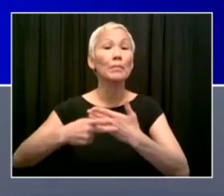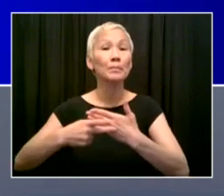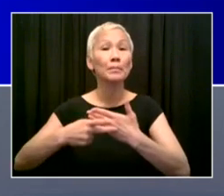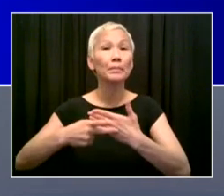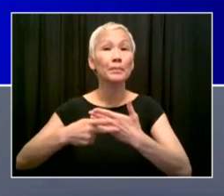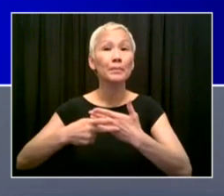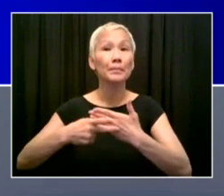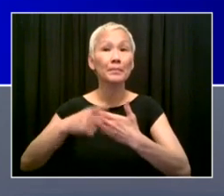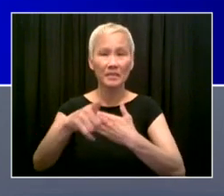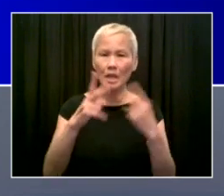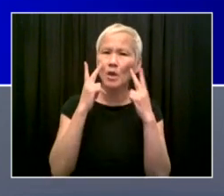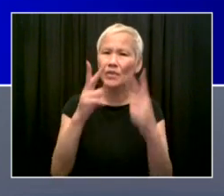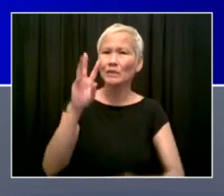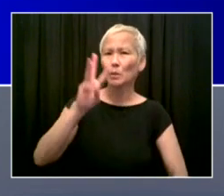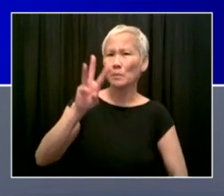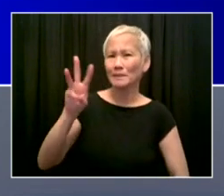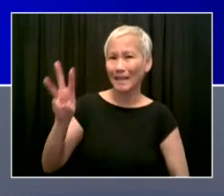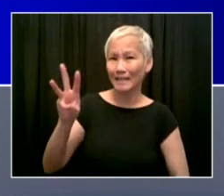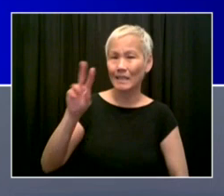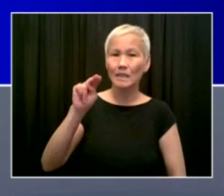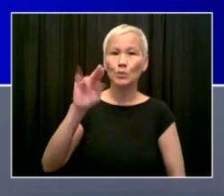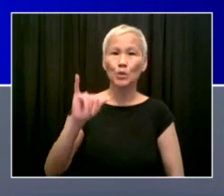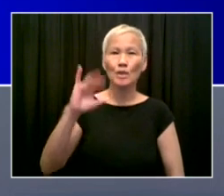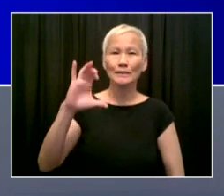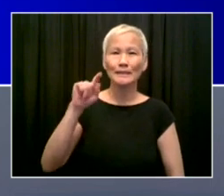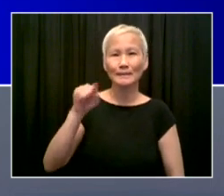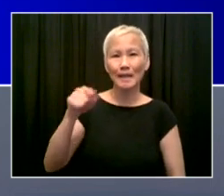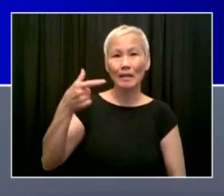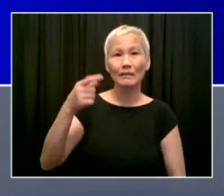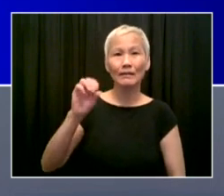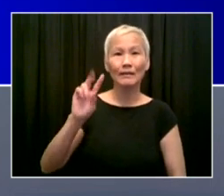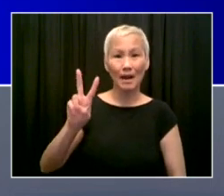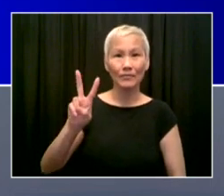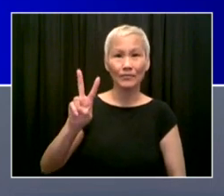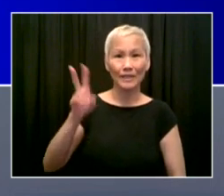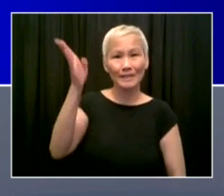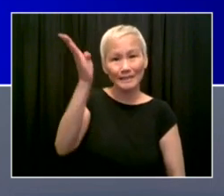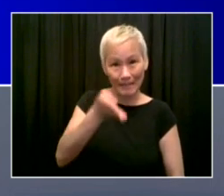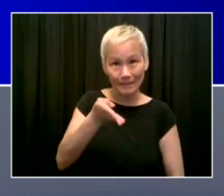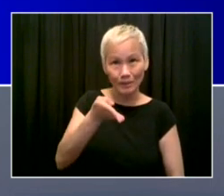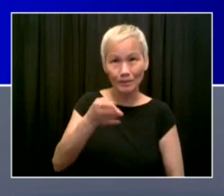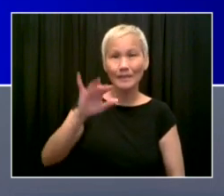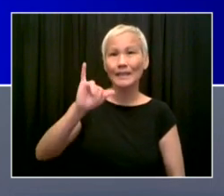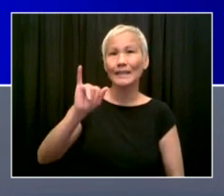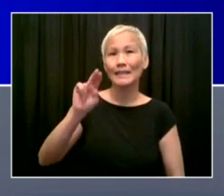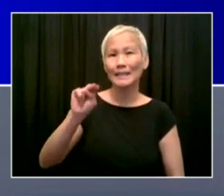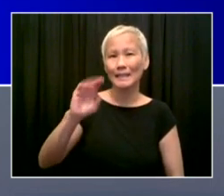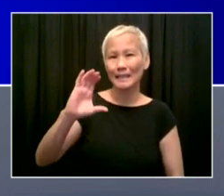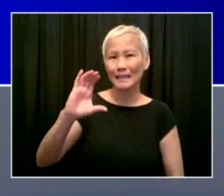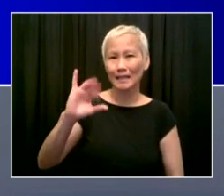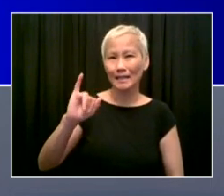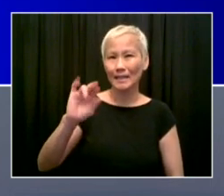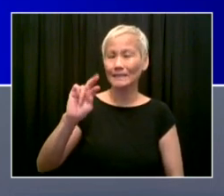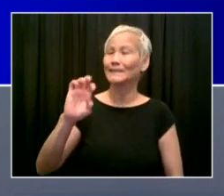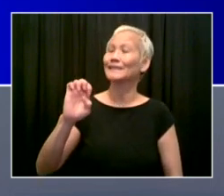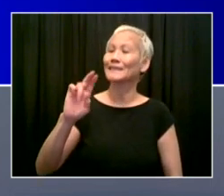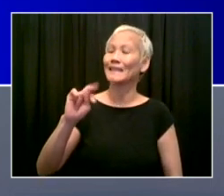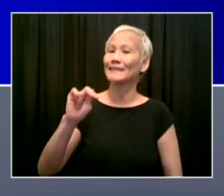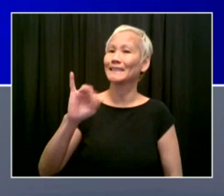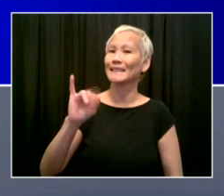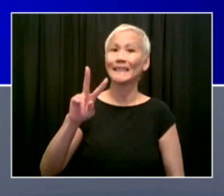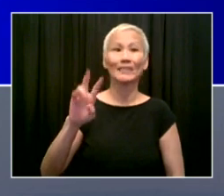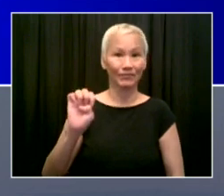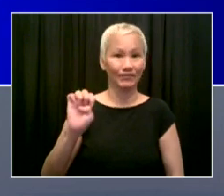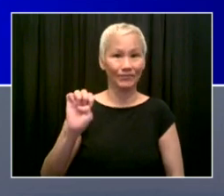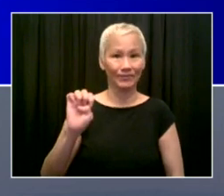nyc.gov/vaccine incentives. Okay, now, community efforts are where it's at. That's true with vaccination. That's